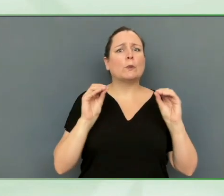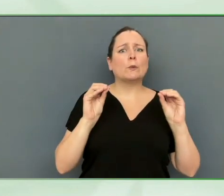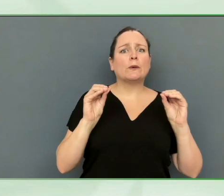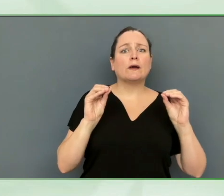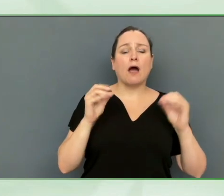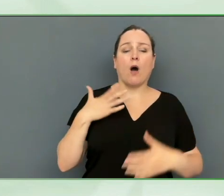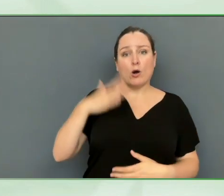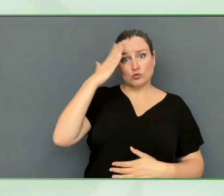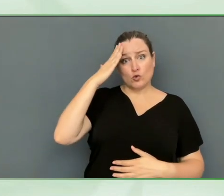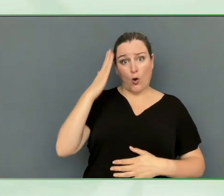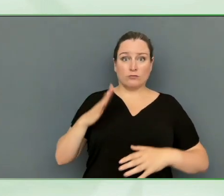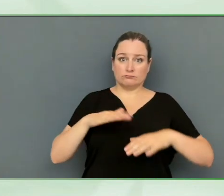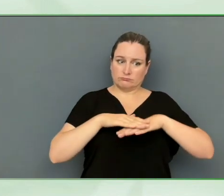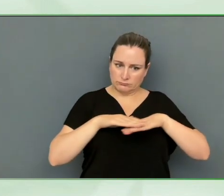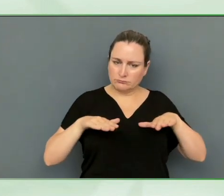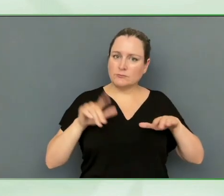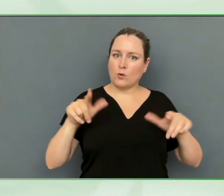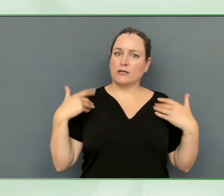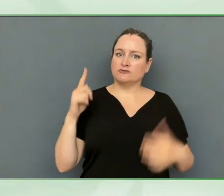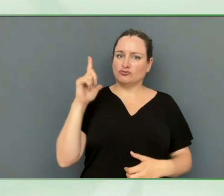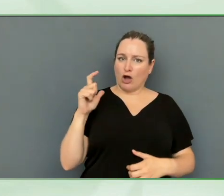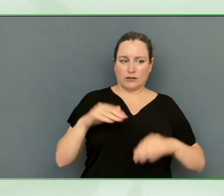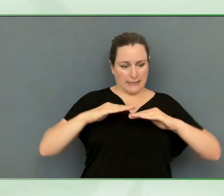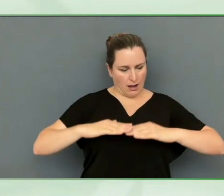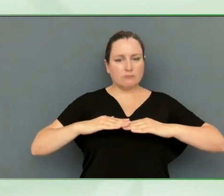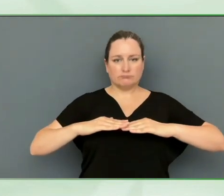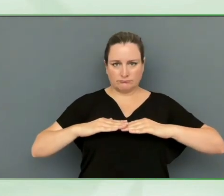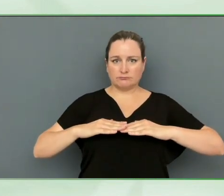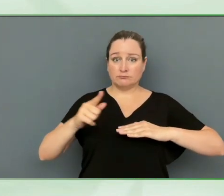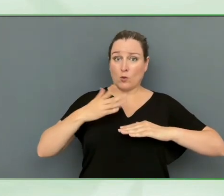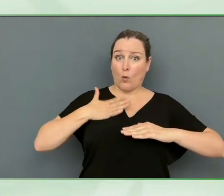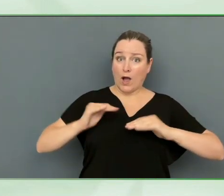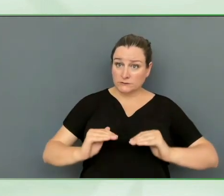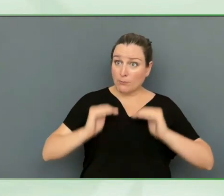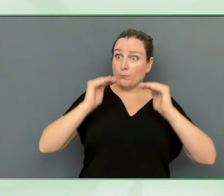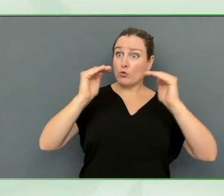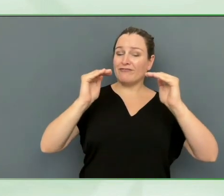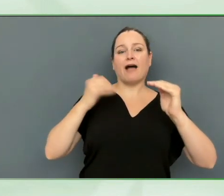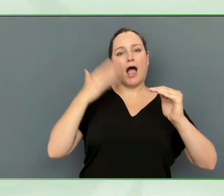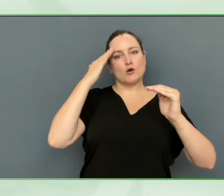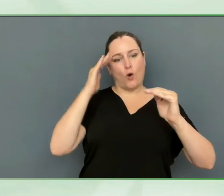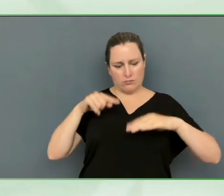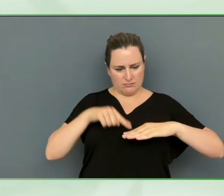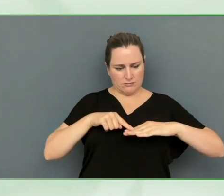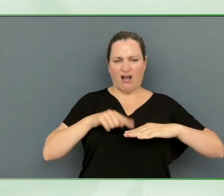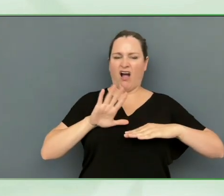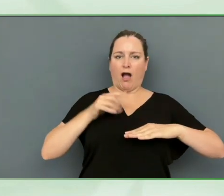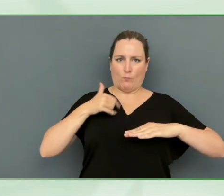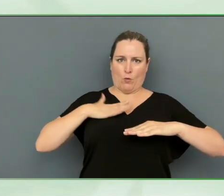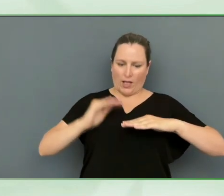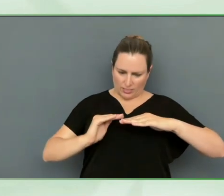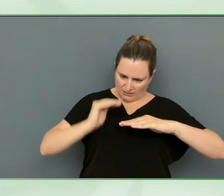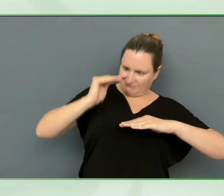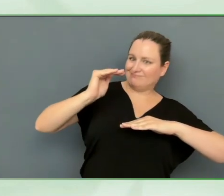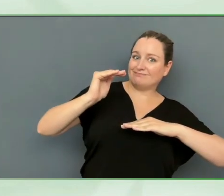and how can we make things better. Because if you don't have any data, it's like looking out